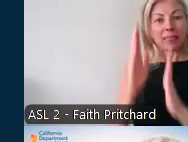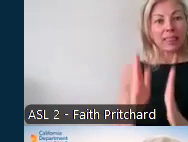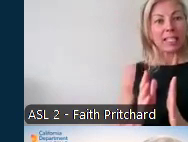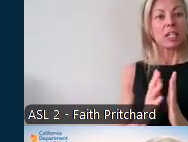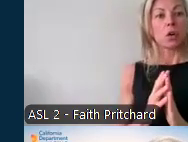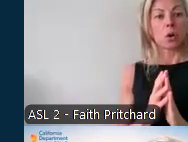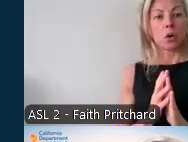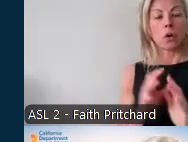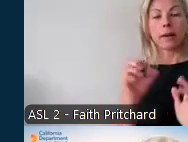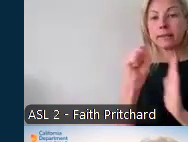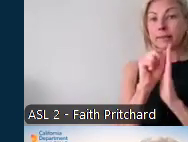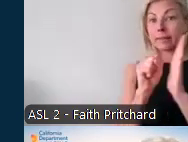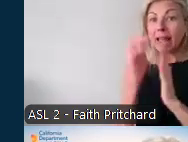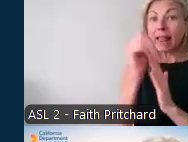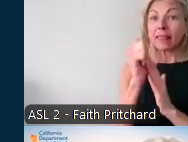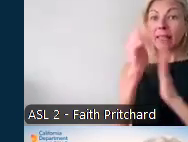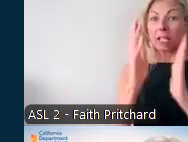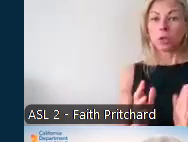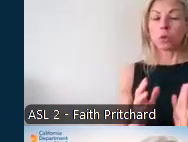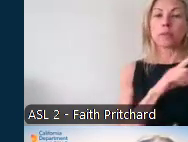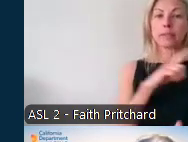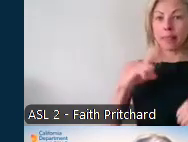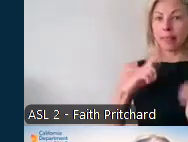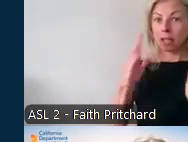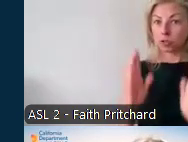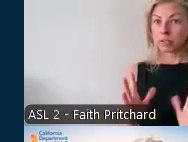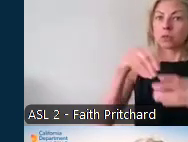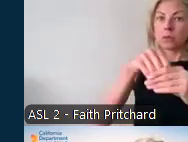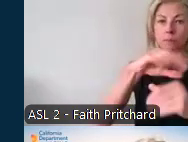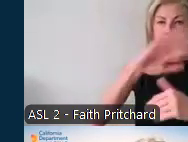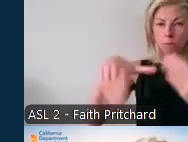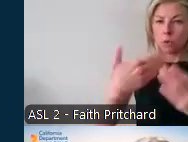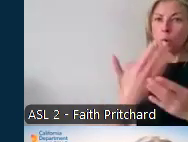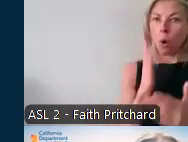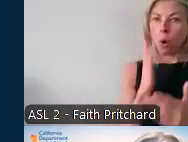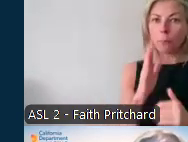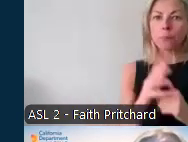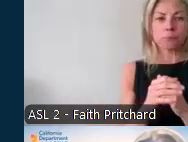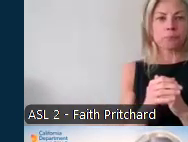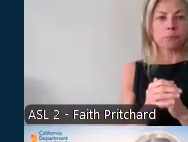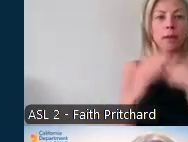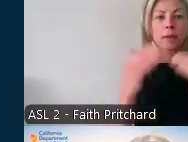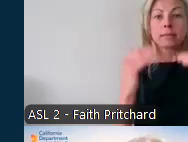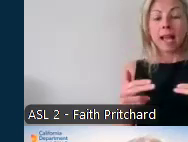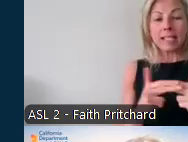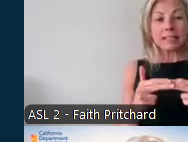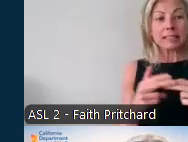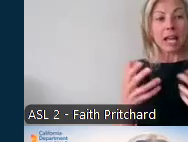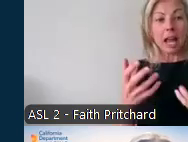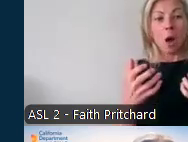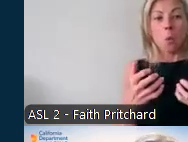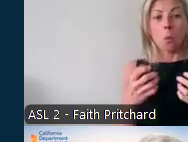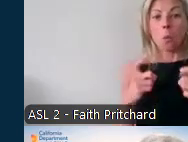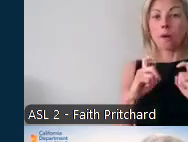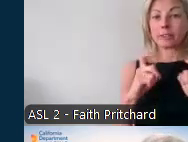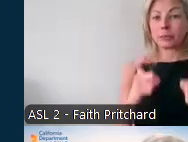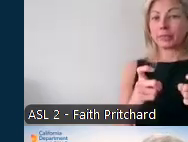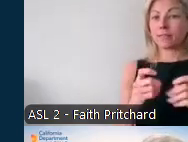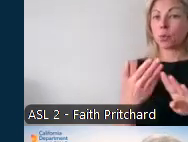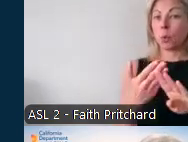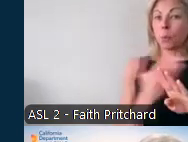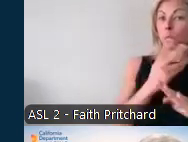leadership, administration, and our legislatures. So on this next slide, I wanted to just give you a preview of the